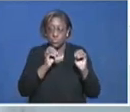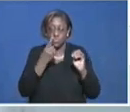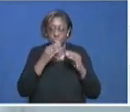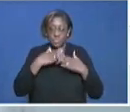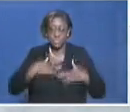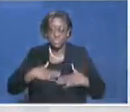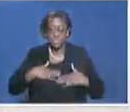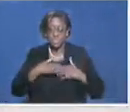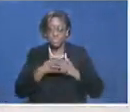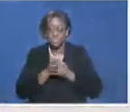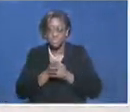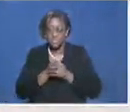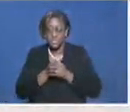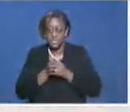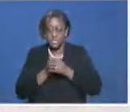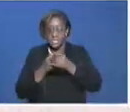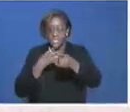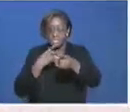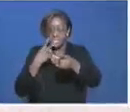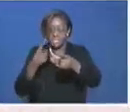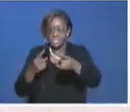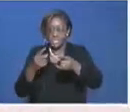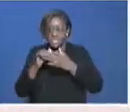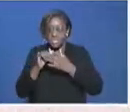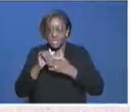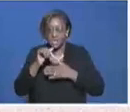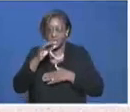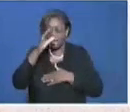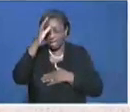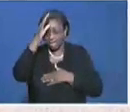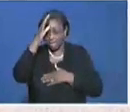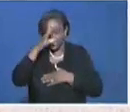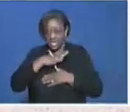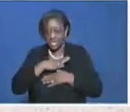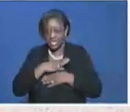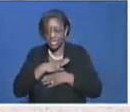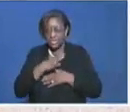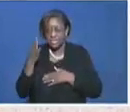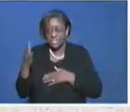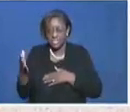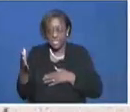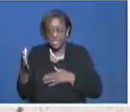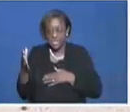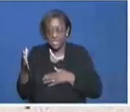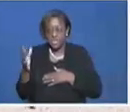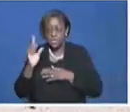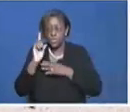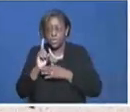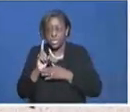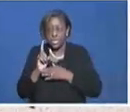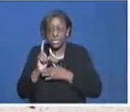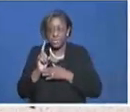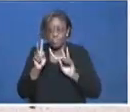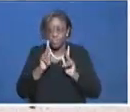corpse. The body of an unidentified male carted off here on Pilgrim Avenue. It's the gruesome scene that has police in the